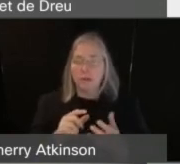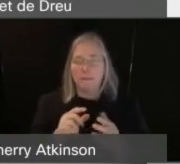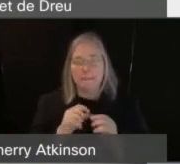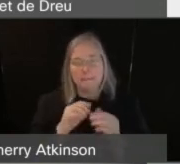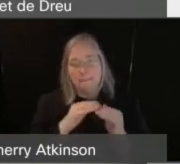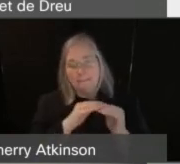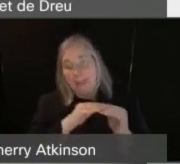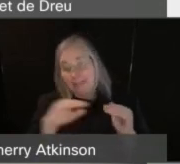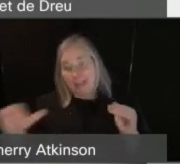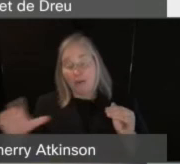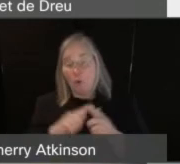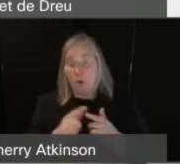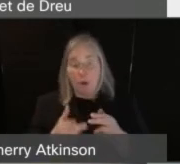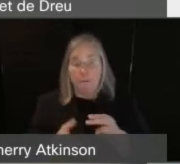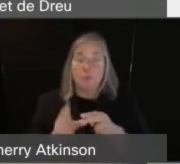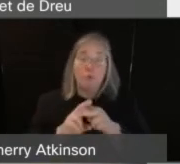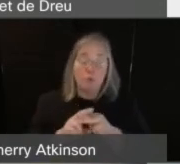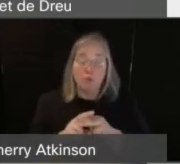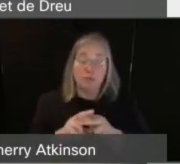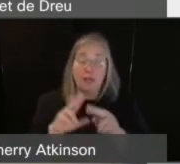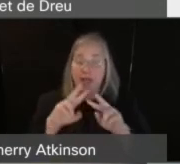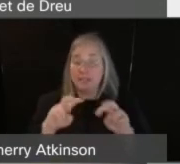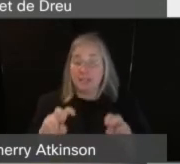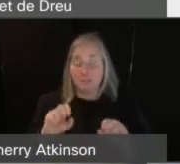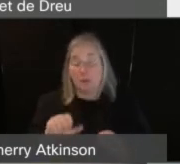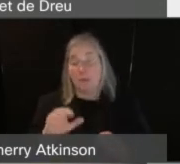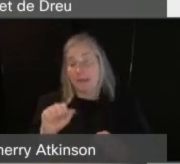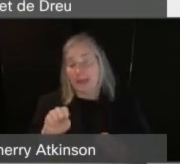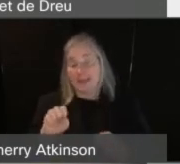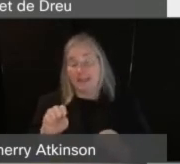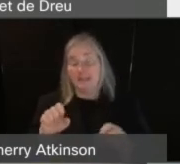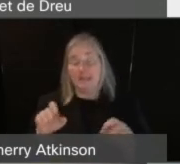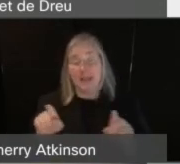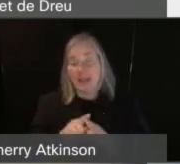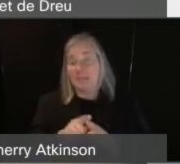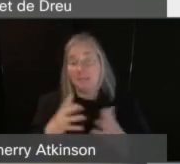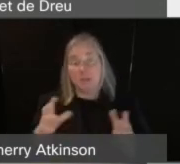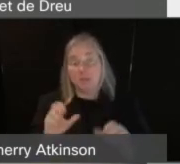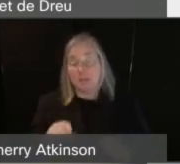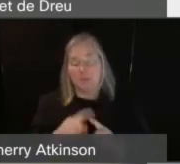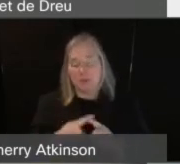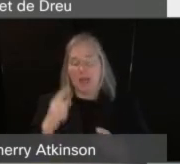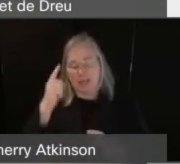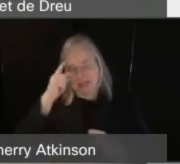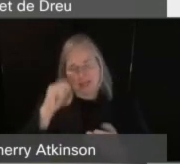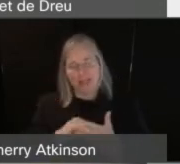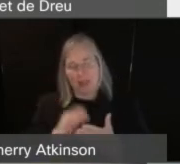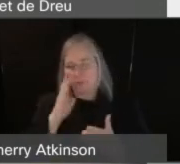It will continue to be an ongoing theme, I think.